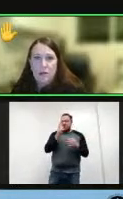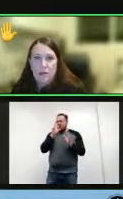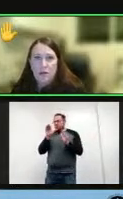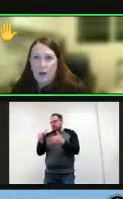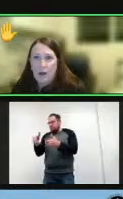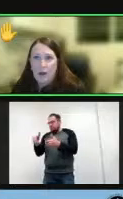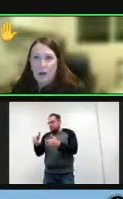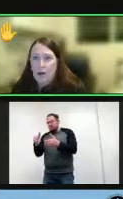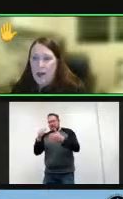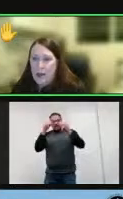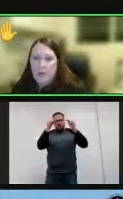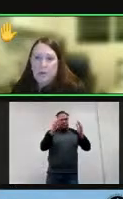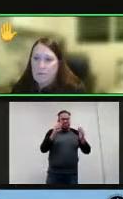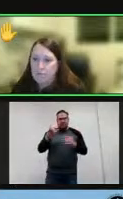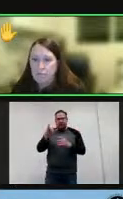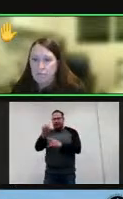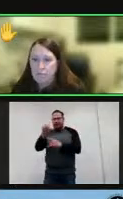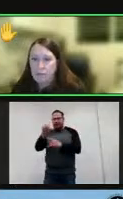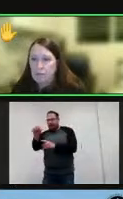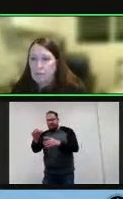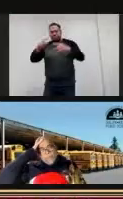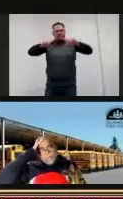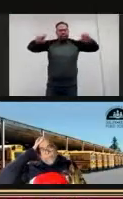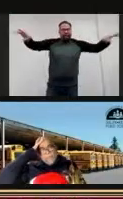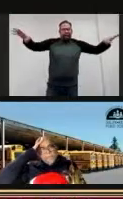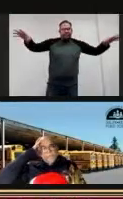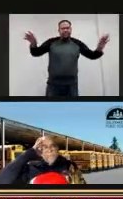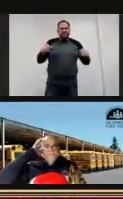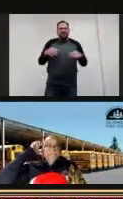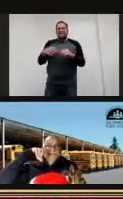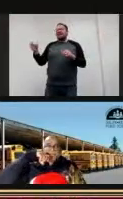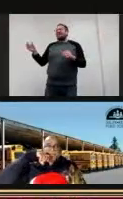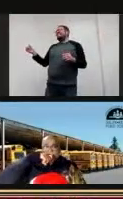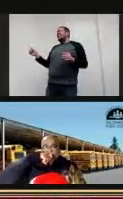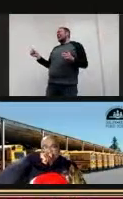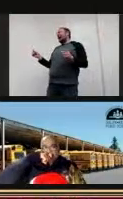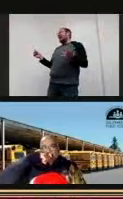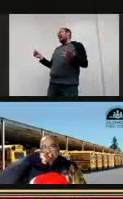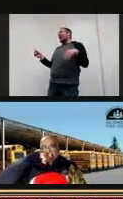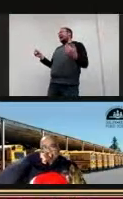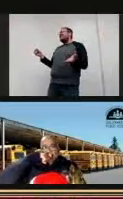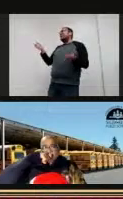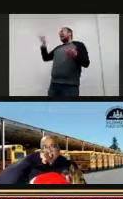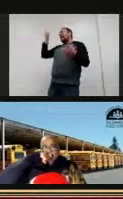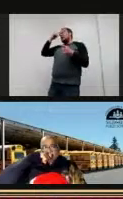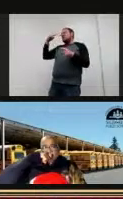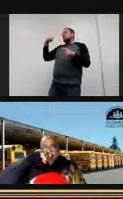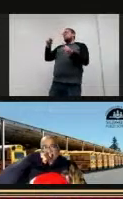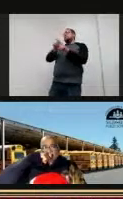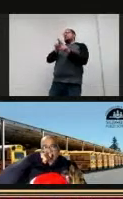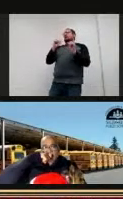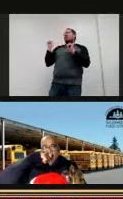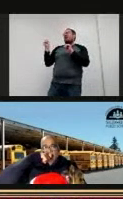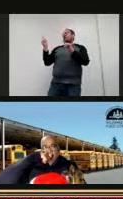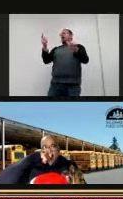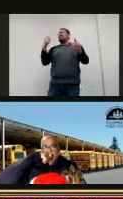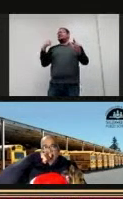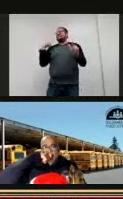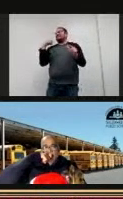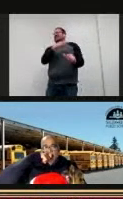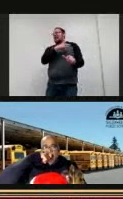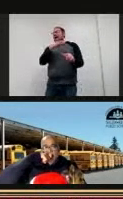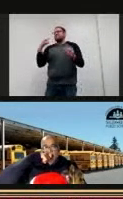teachers and our IAs. Yeah, I agree they are all staff.